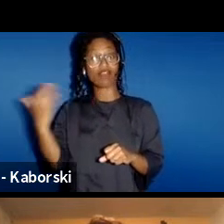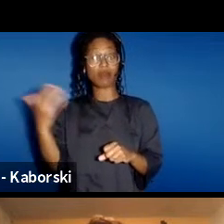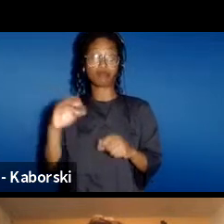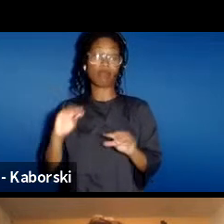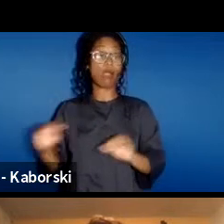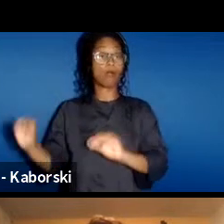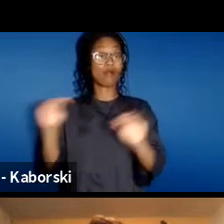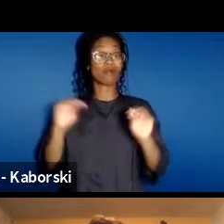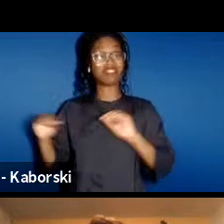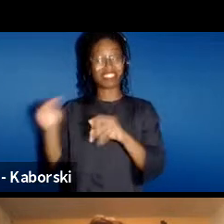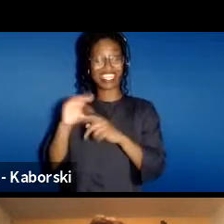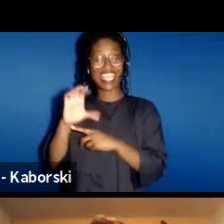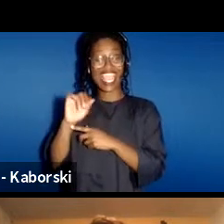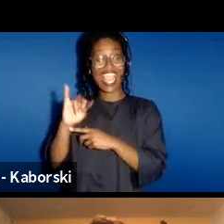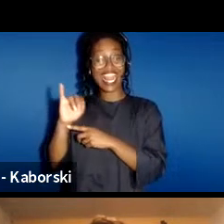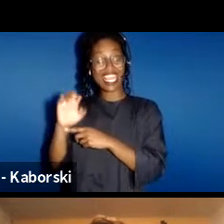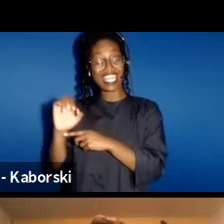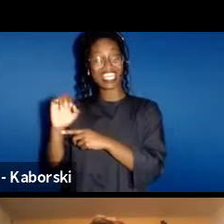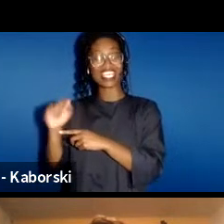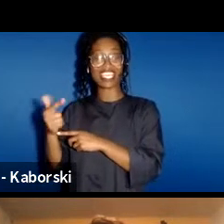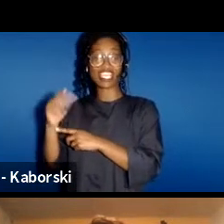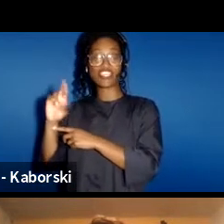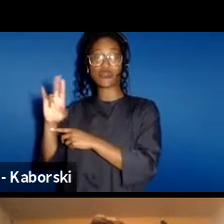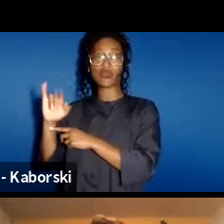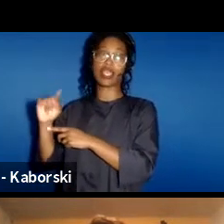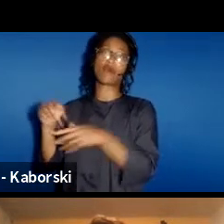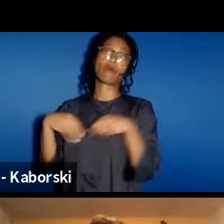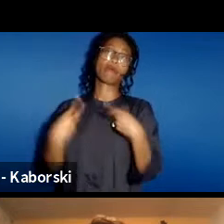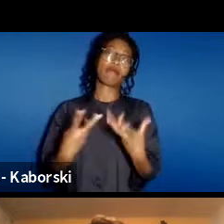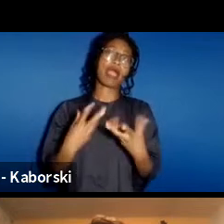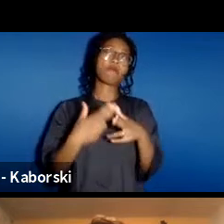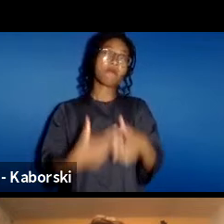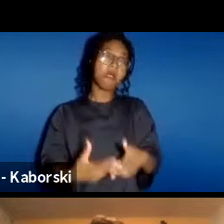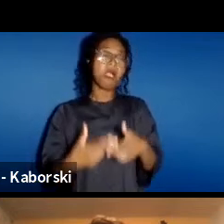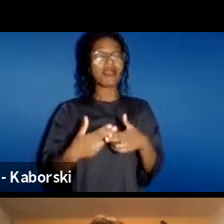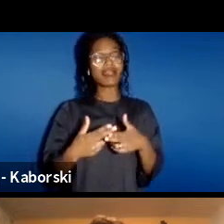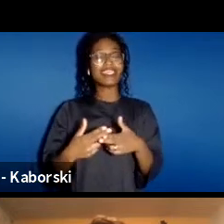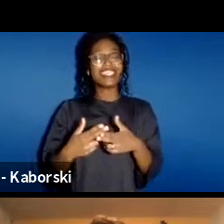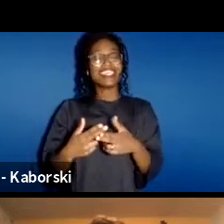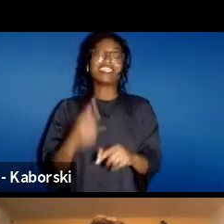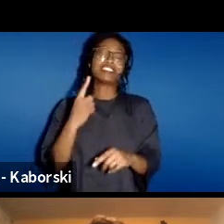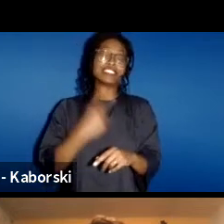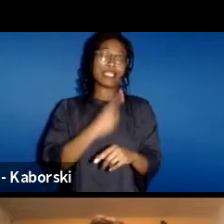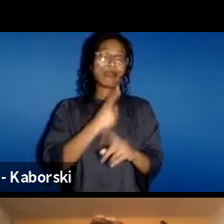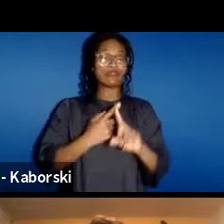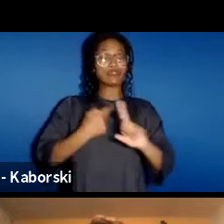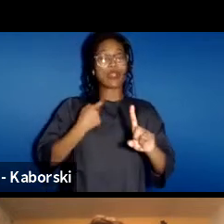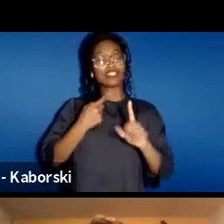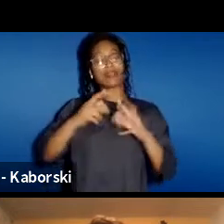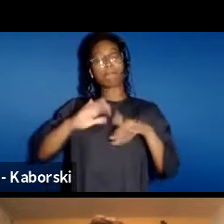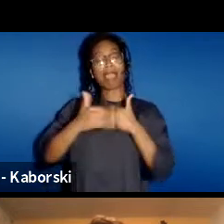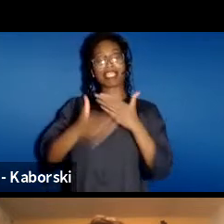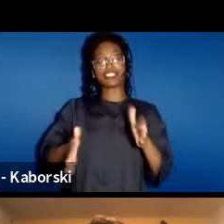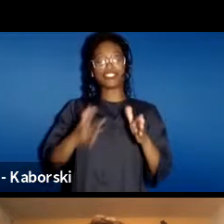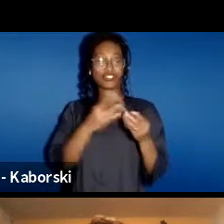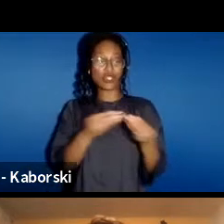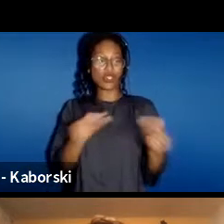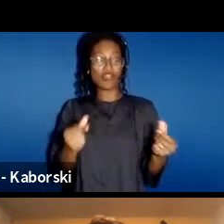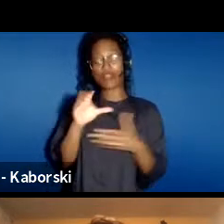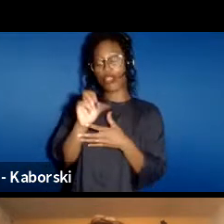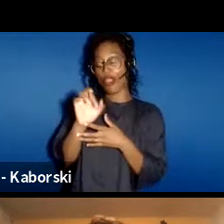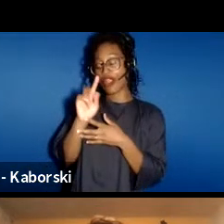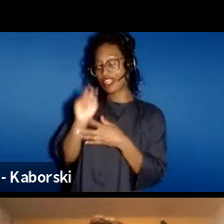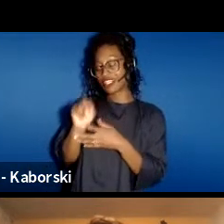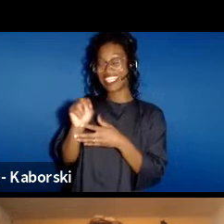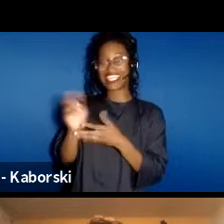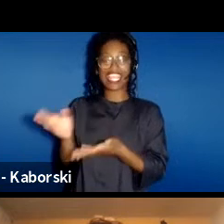We are providing, let's call it single source packaging solutions, as in carton carriers,